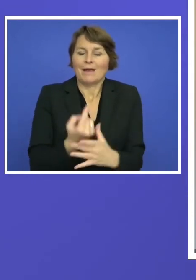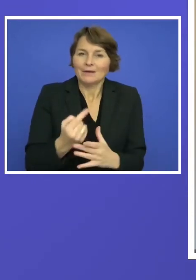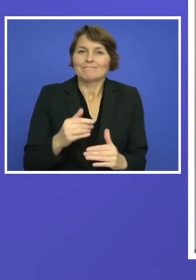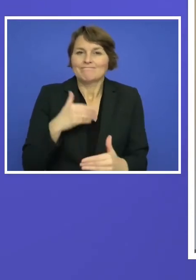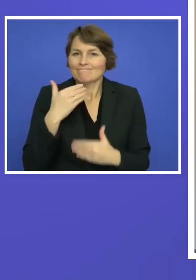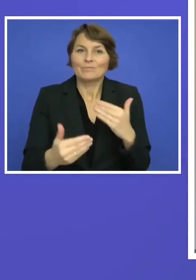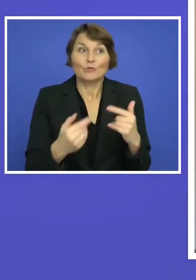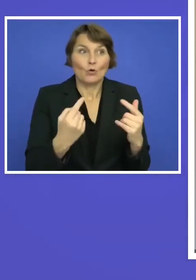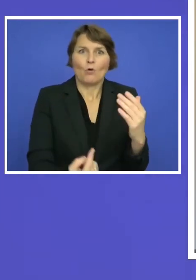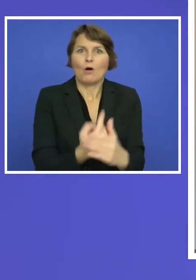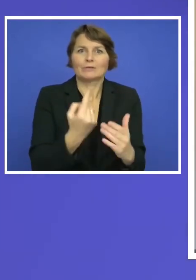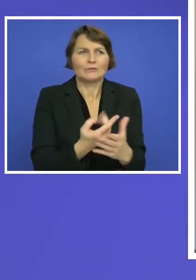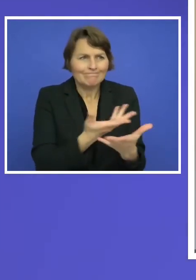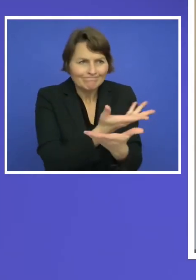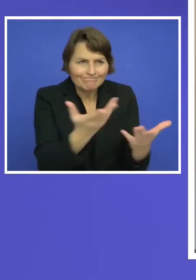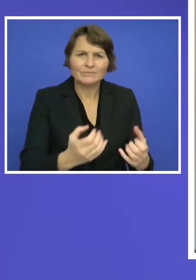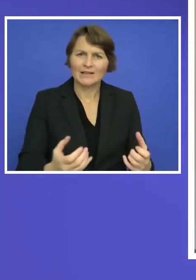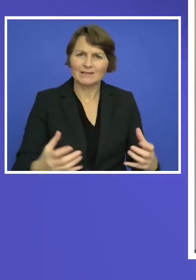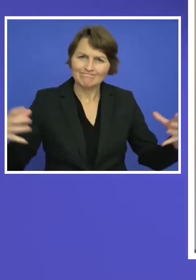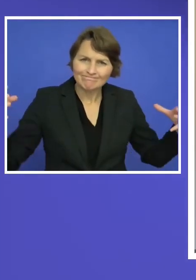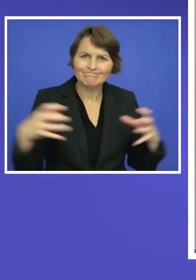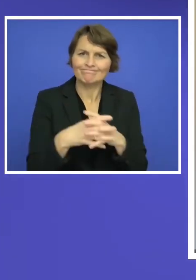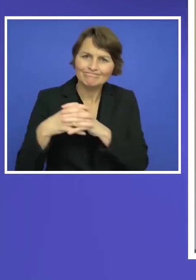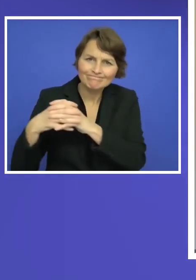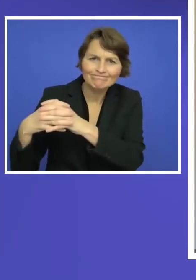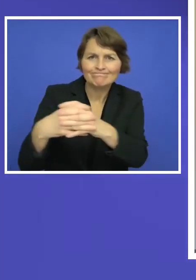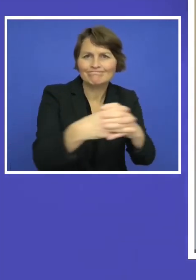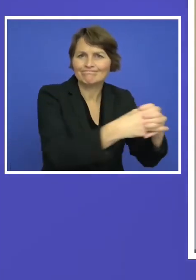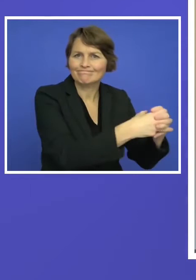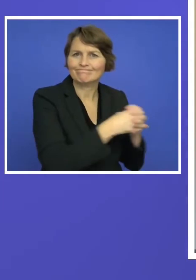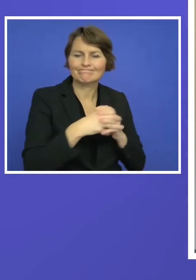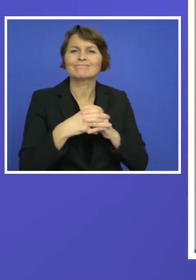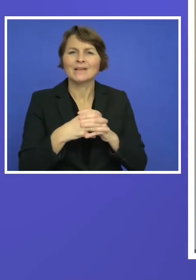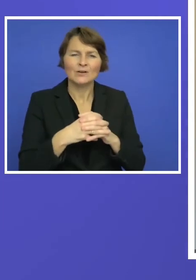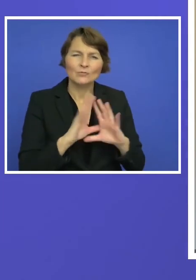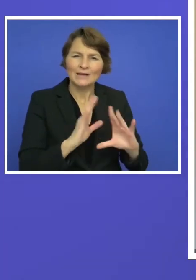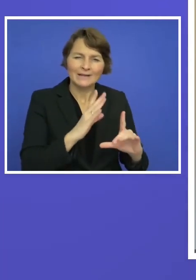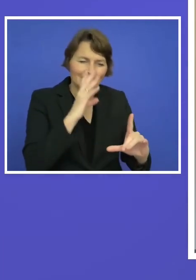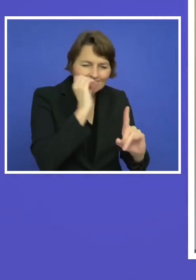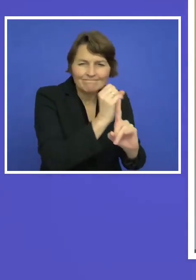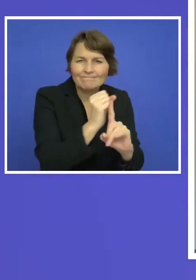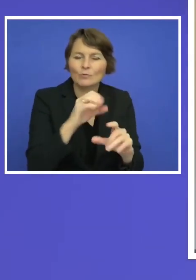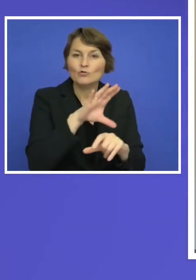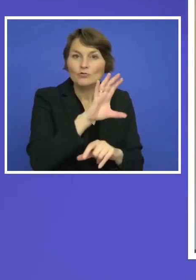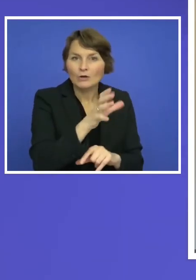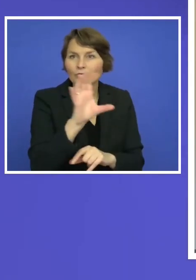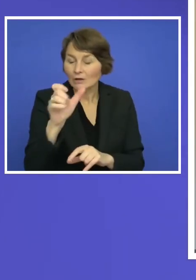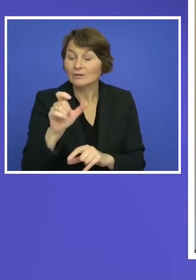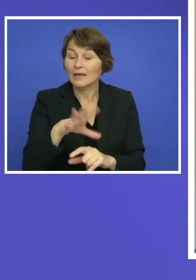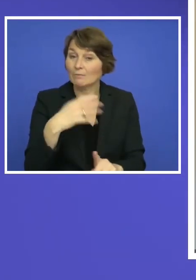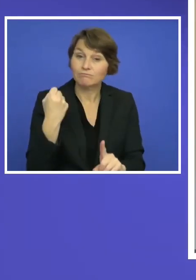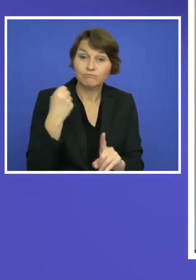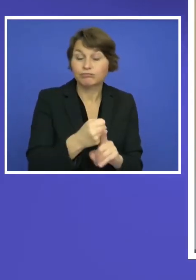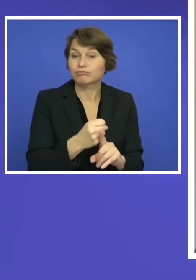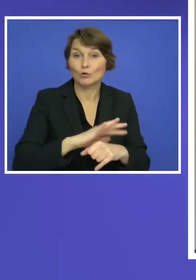and to do substantial work in the countries affected by the COVID crisis. I think